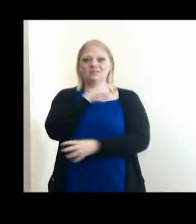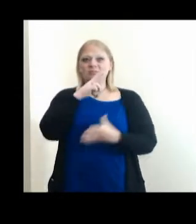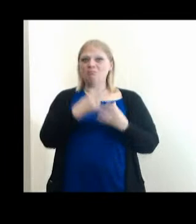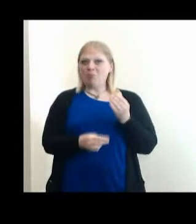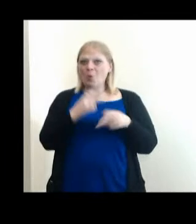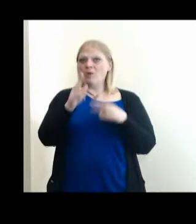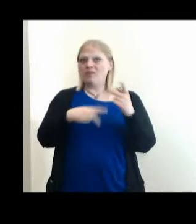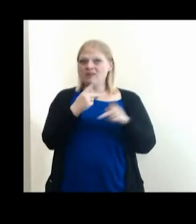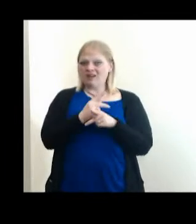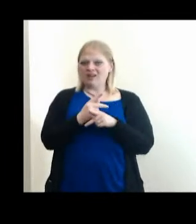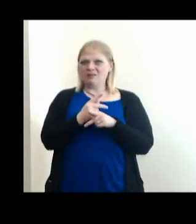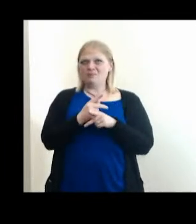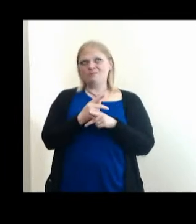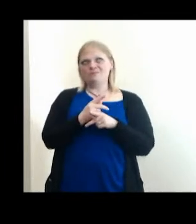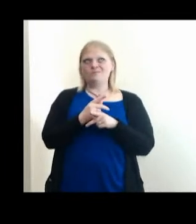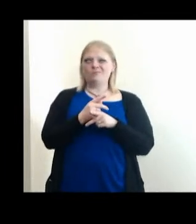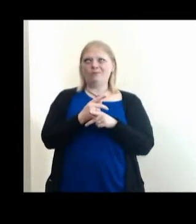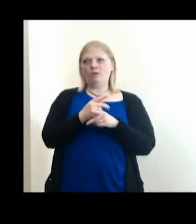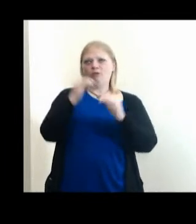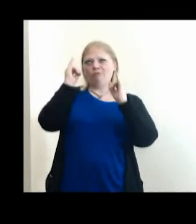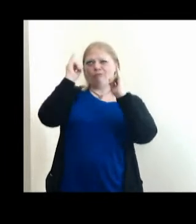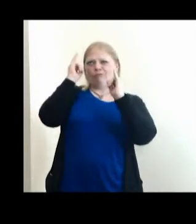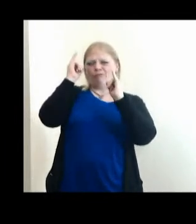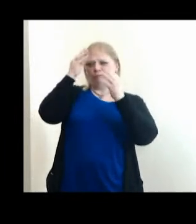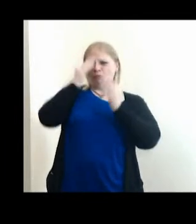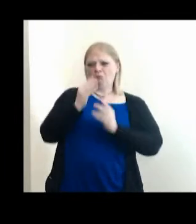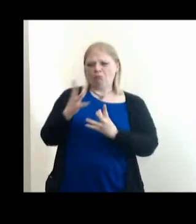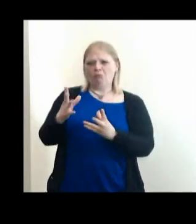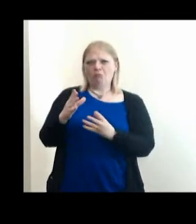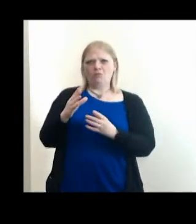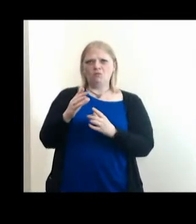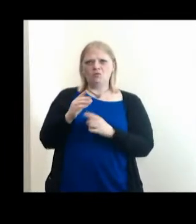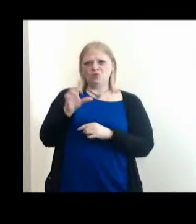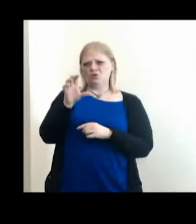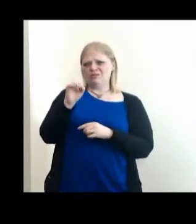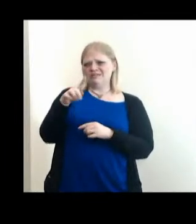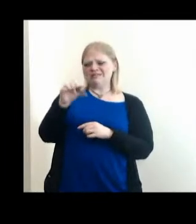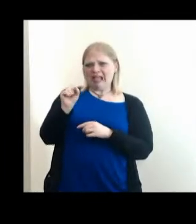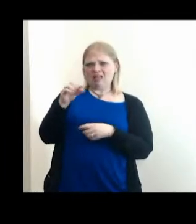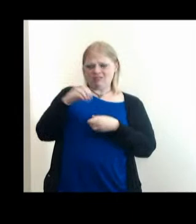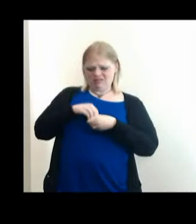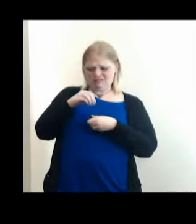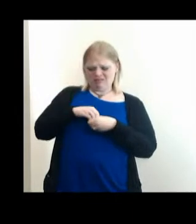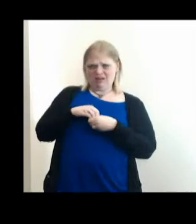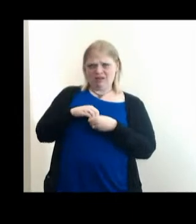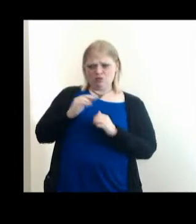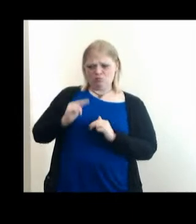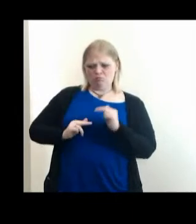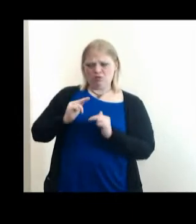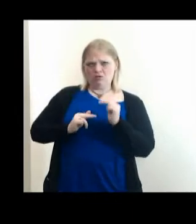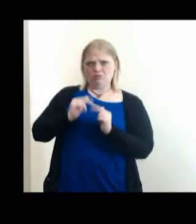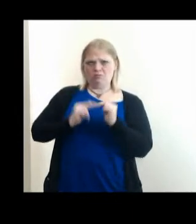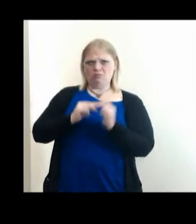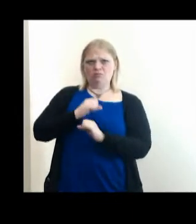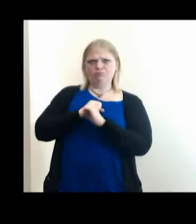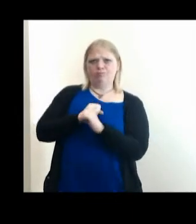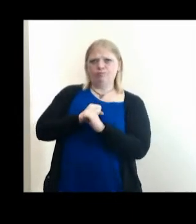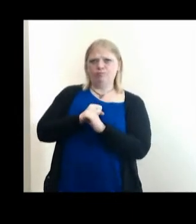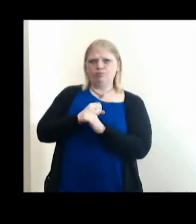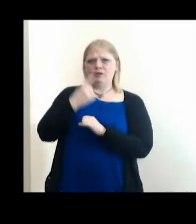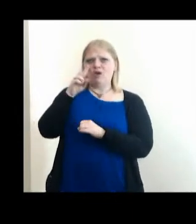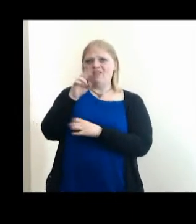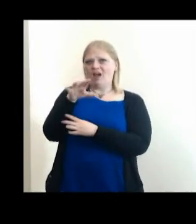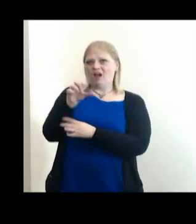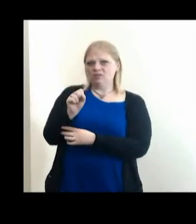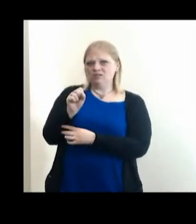deliver instructions, genetic material, to our cells to start building protection against the virus that causes COVID-19. However,